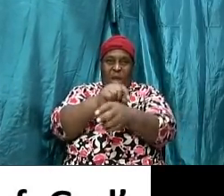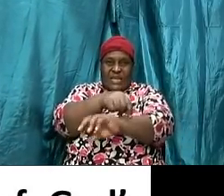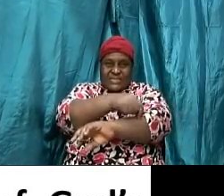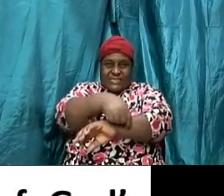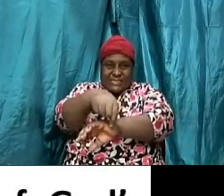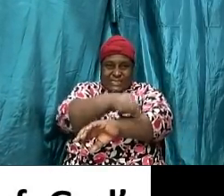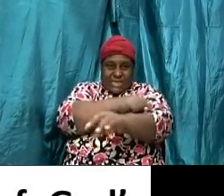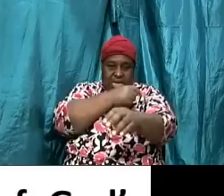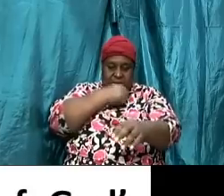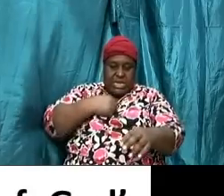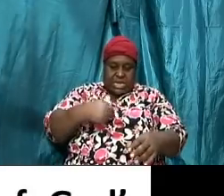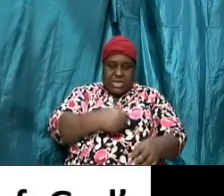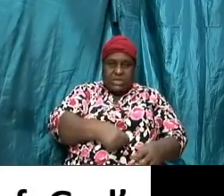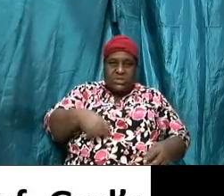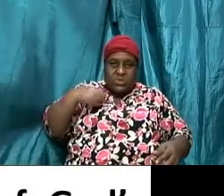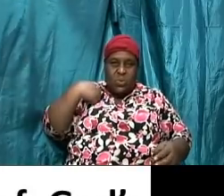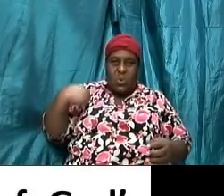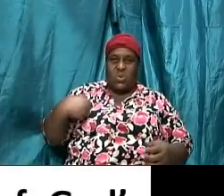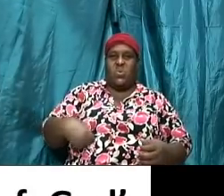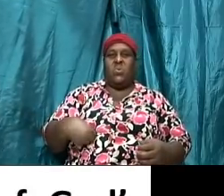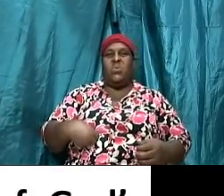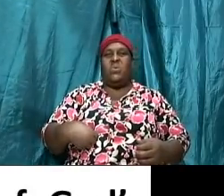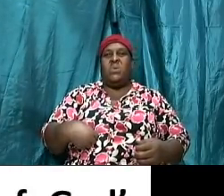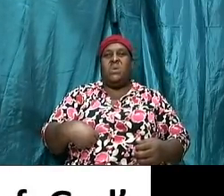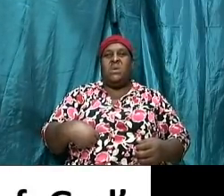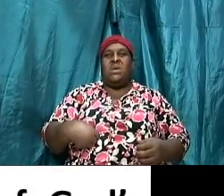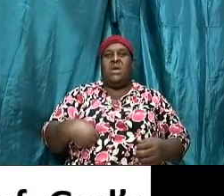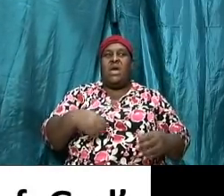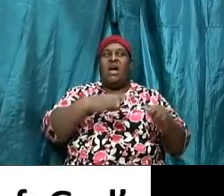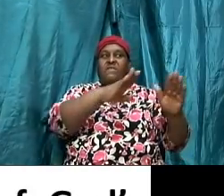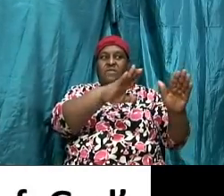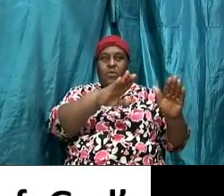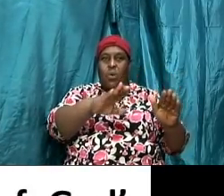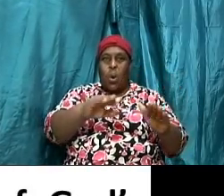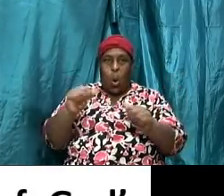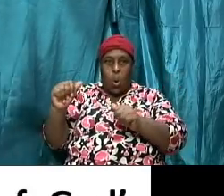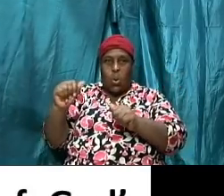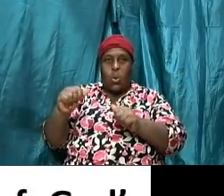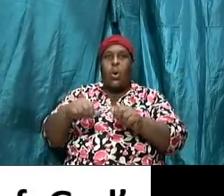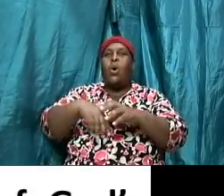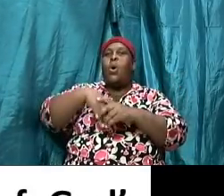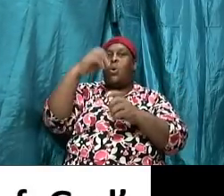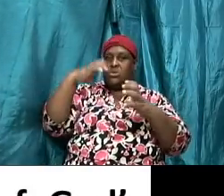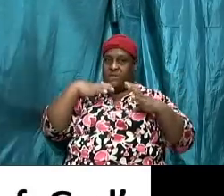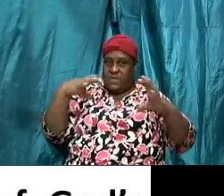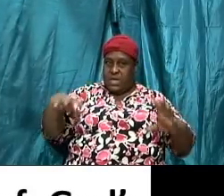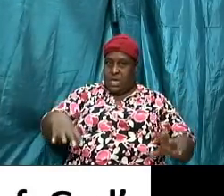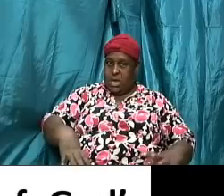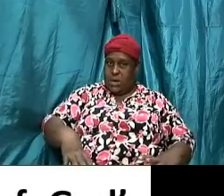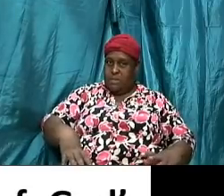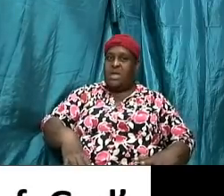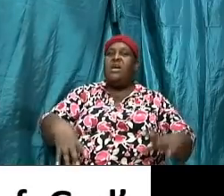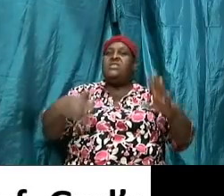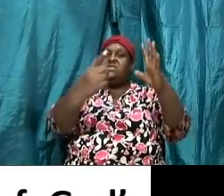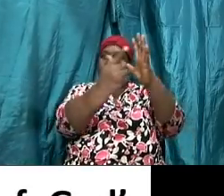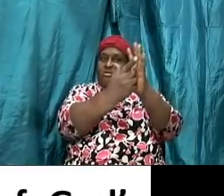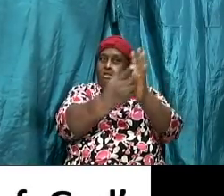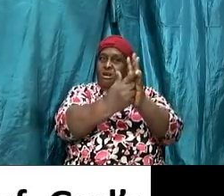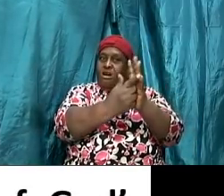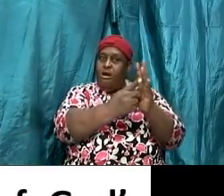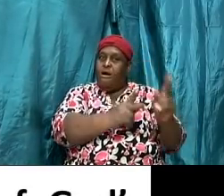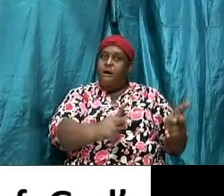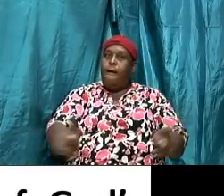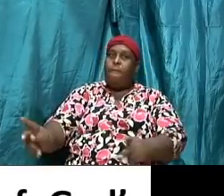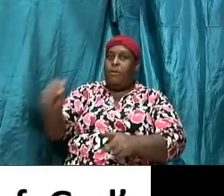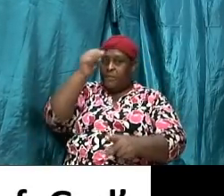could not mingle with the people. He had to be considered unclean. That was civil law, putting him outside of the camp. He had to be